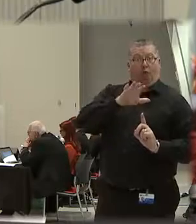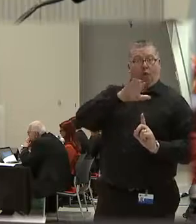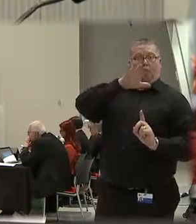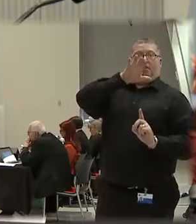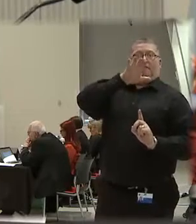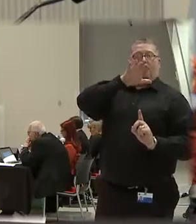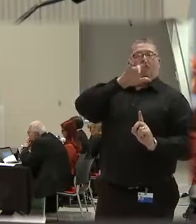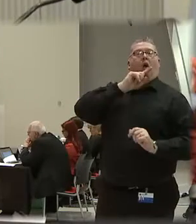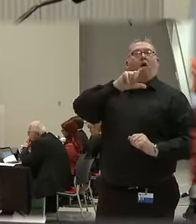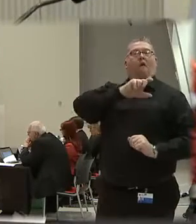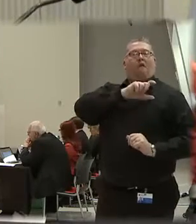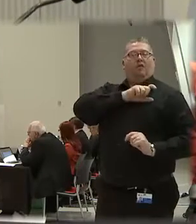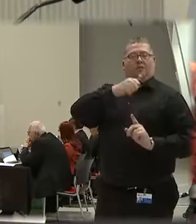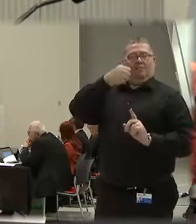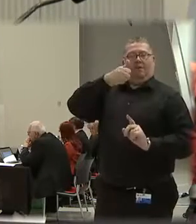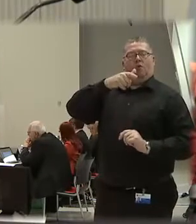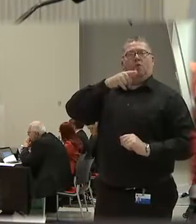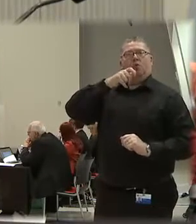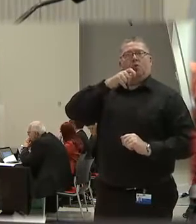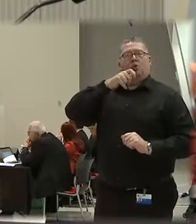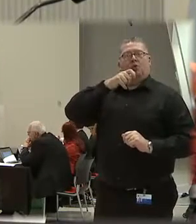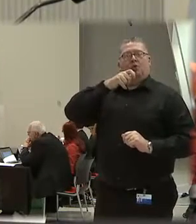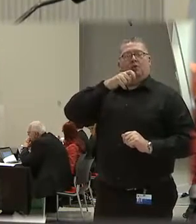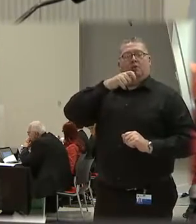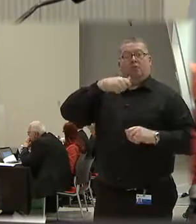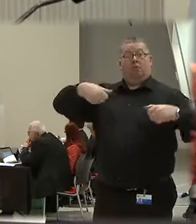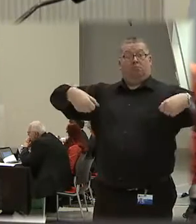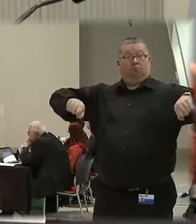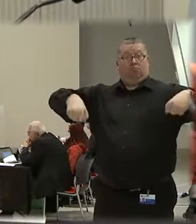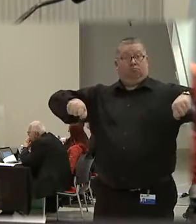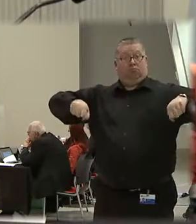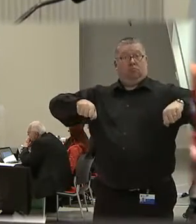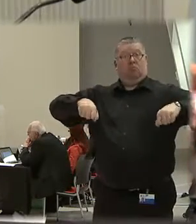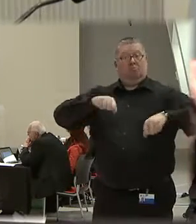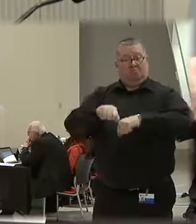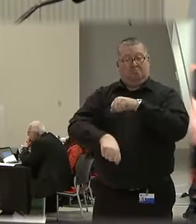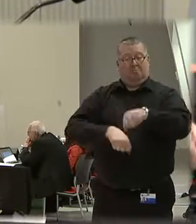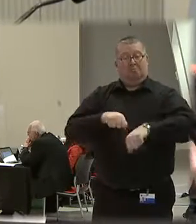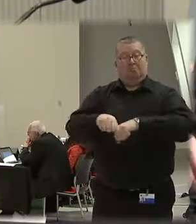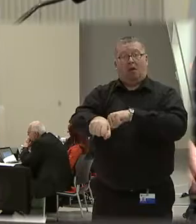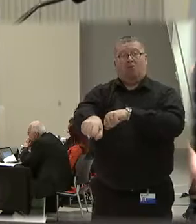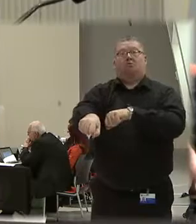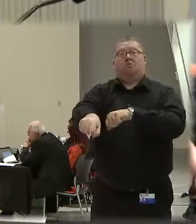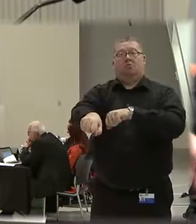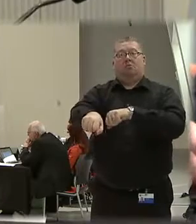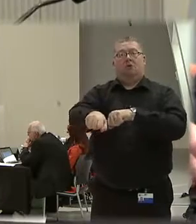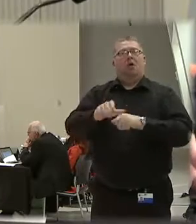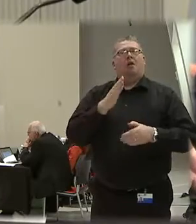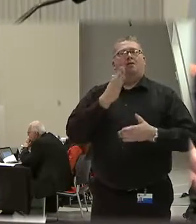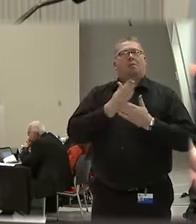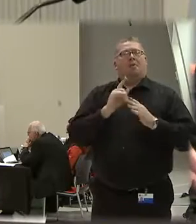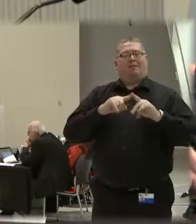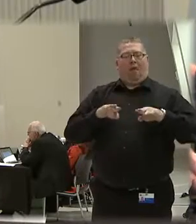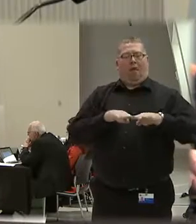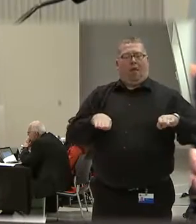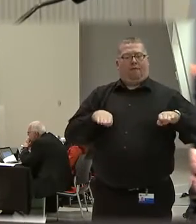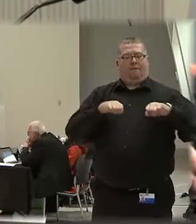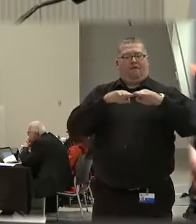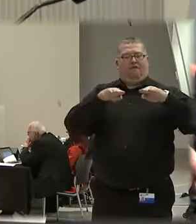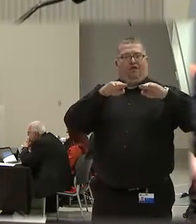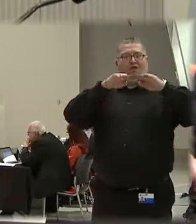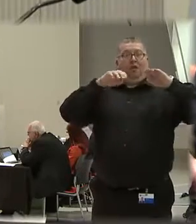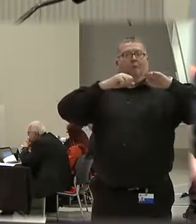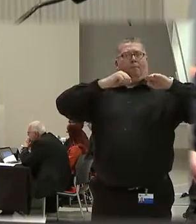level was the officers that rode the motorized bicycles. There's a certain level of protection that